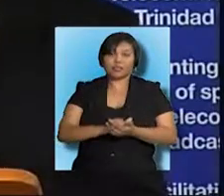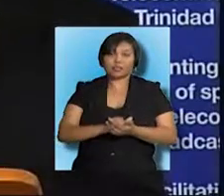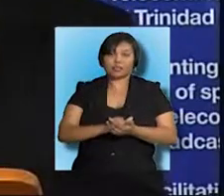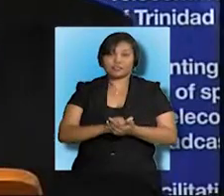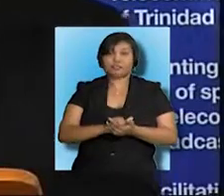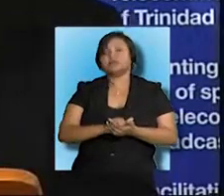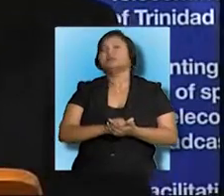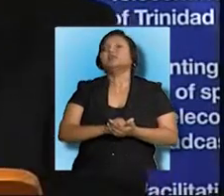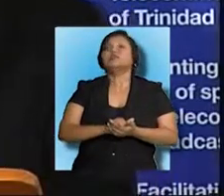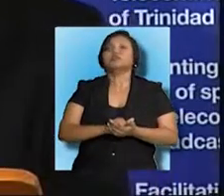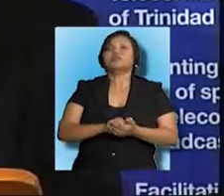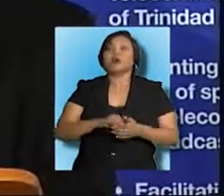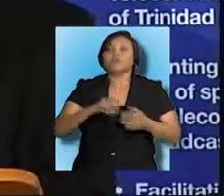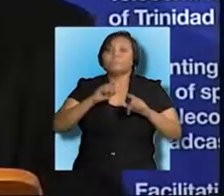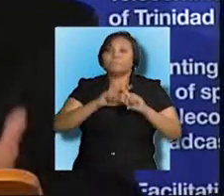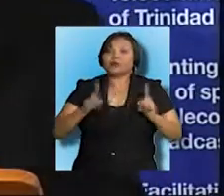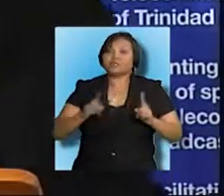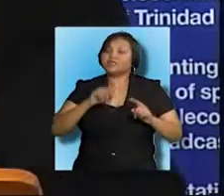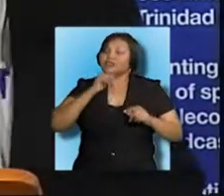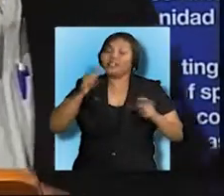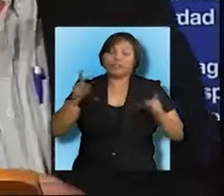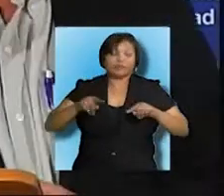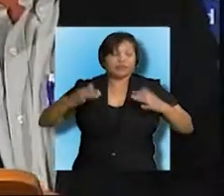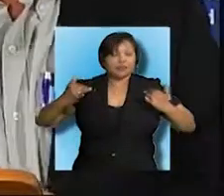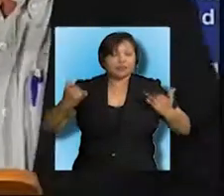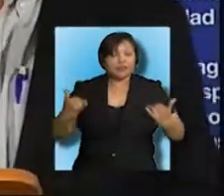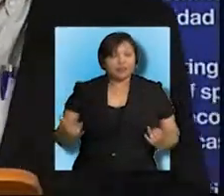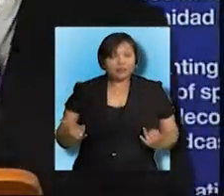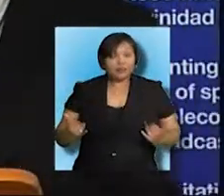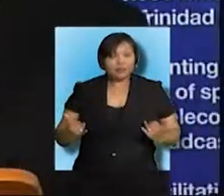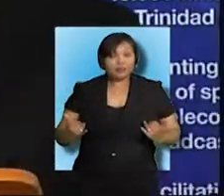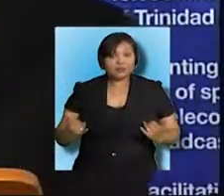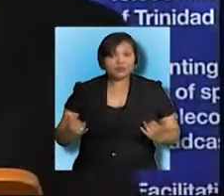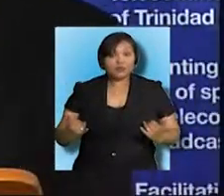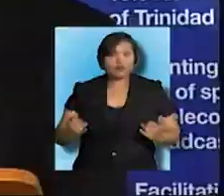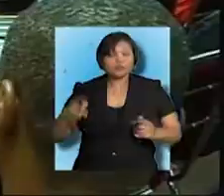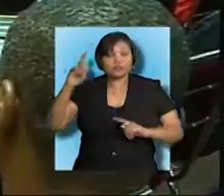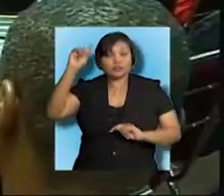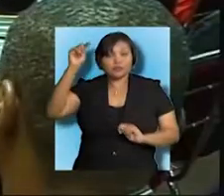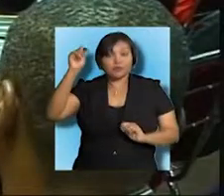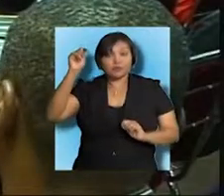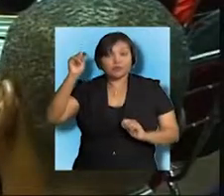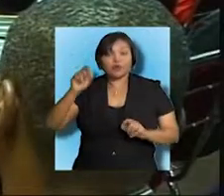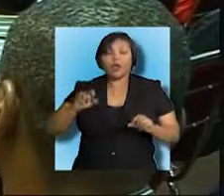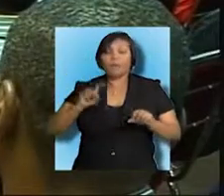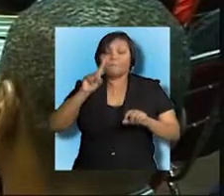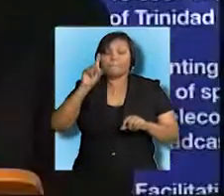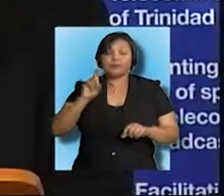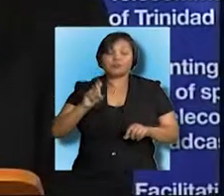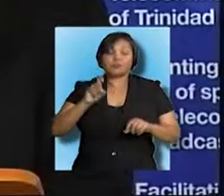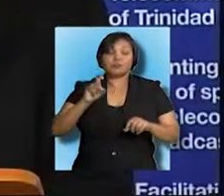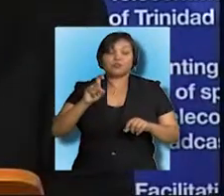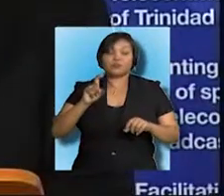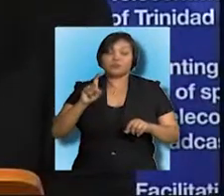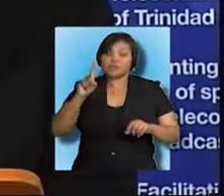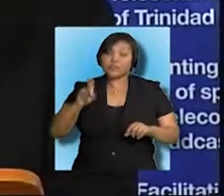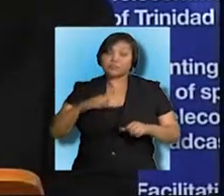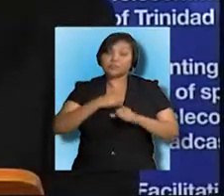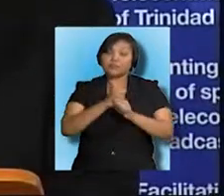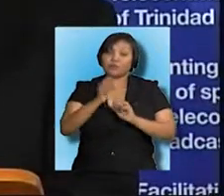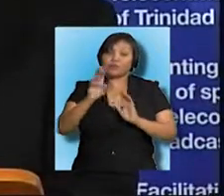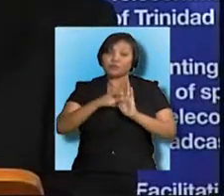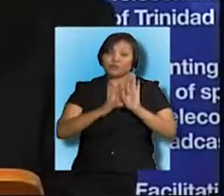almost impossible to deconstruct them. You don't have that situation now in Trinidad and Tobago, so I would encourage the government of